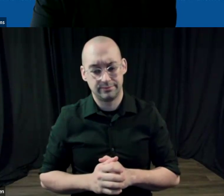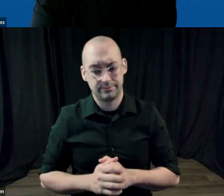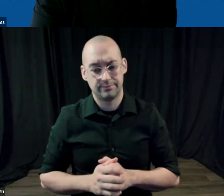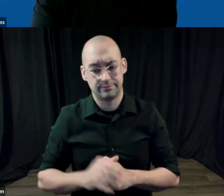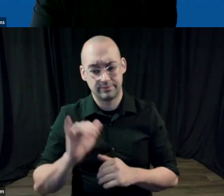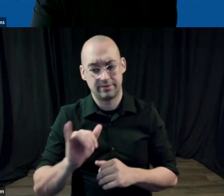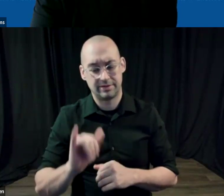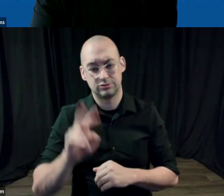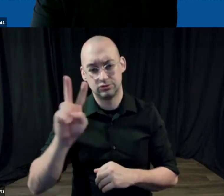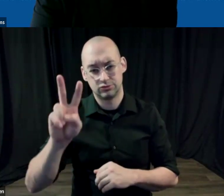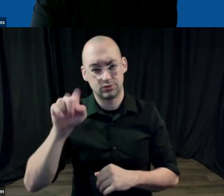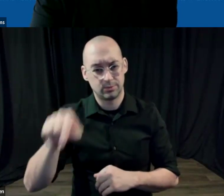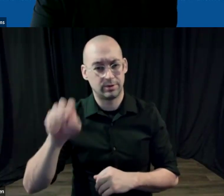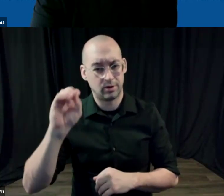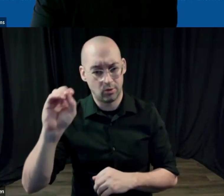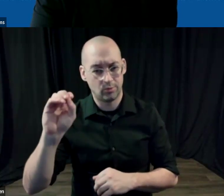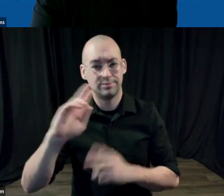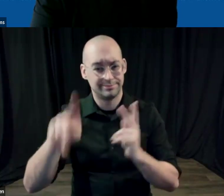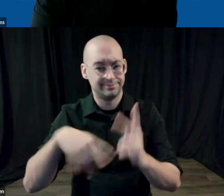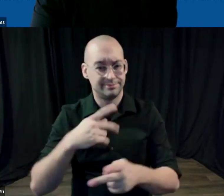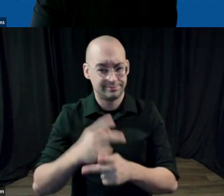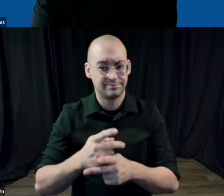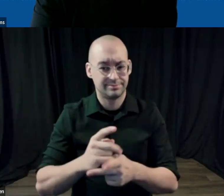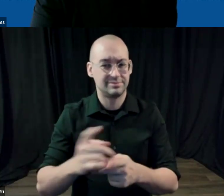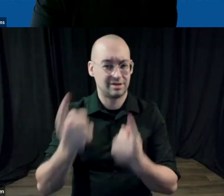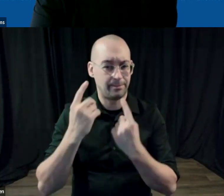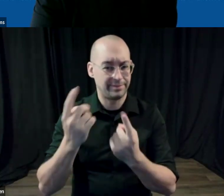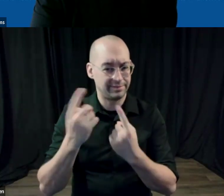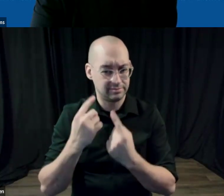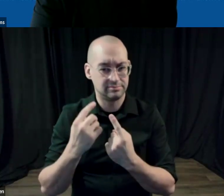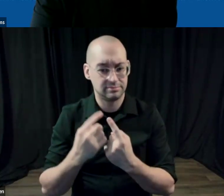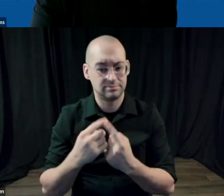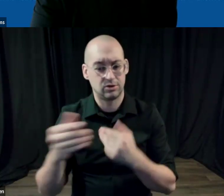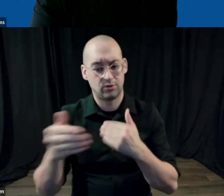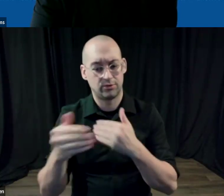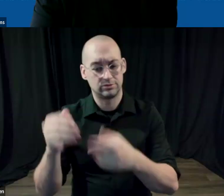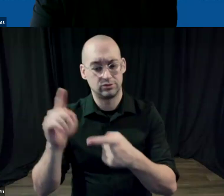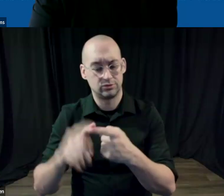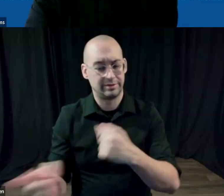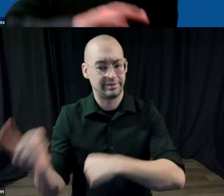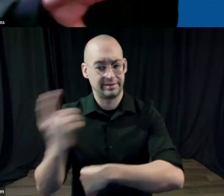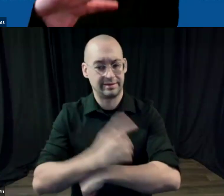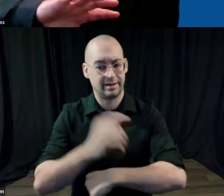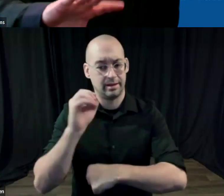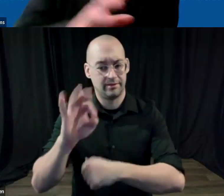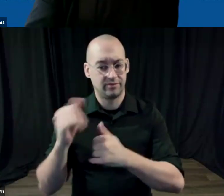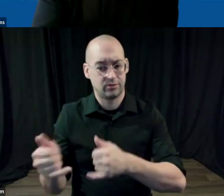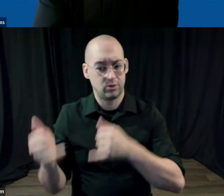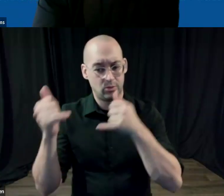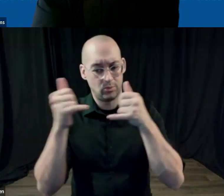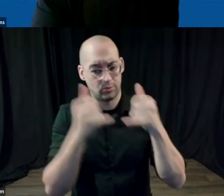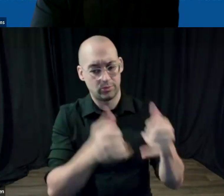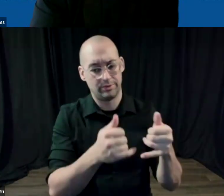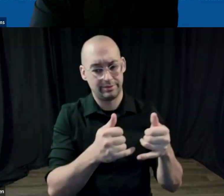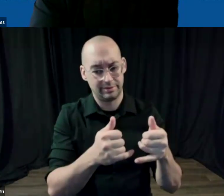of a 2.0 version, sometime closer to the date of the award, and to